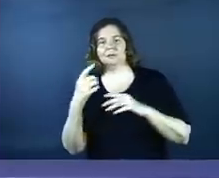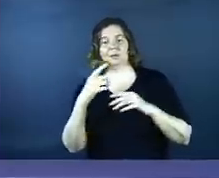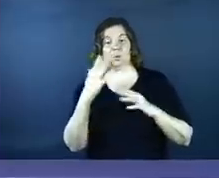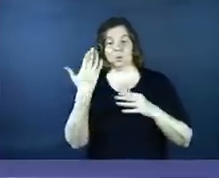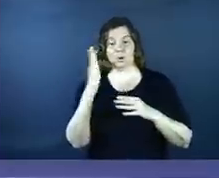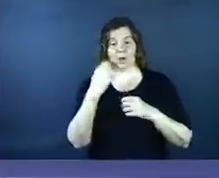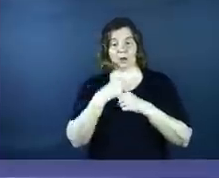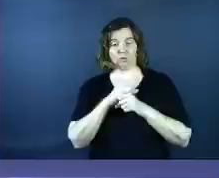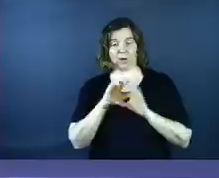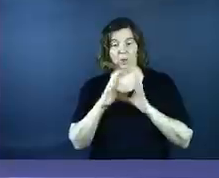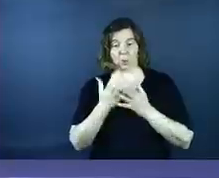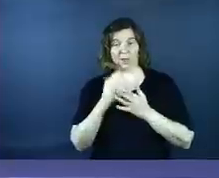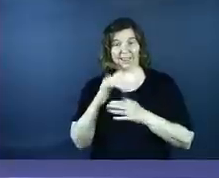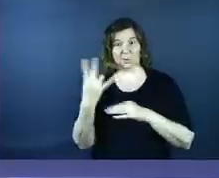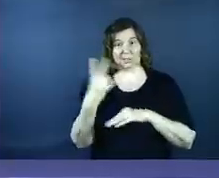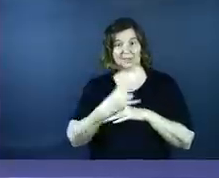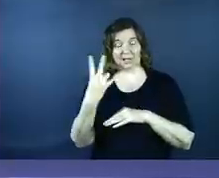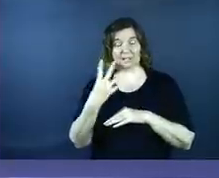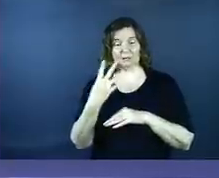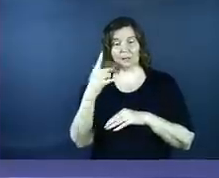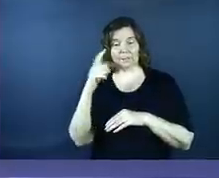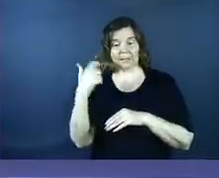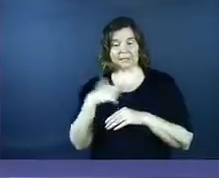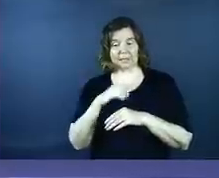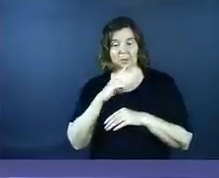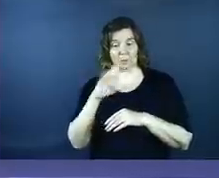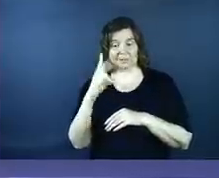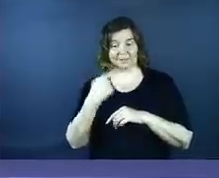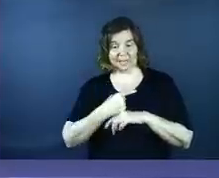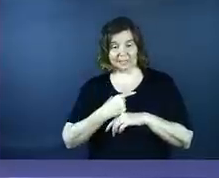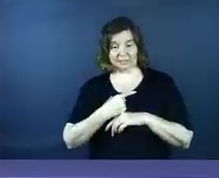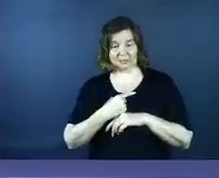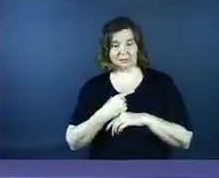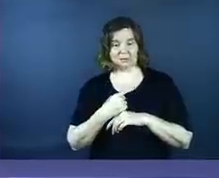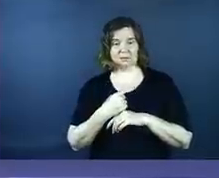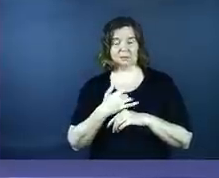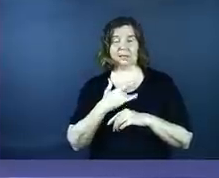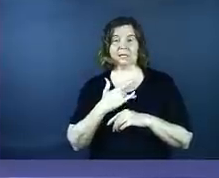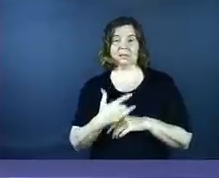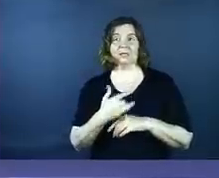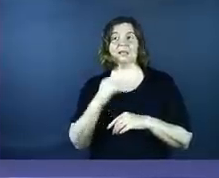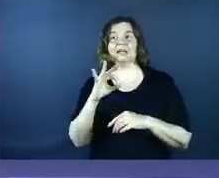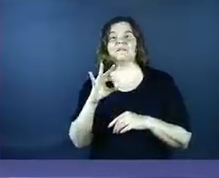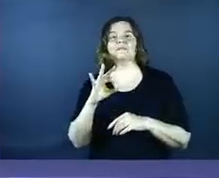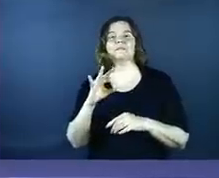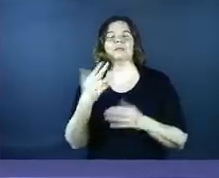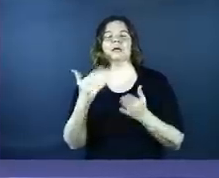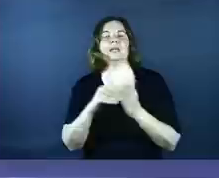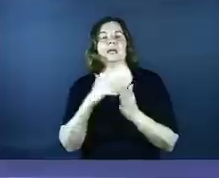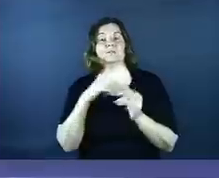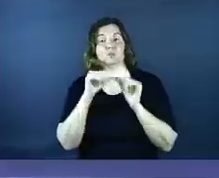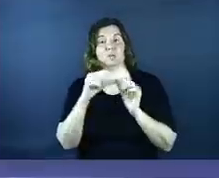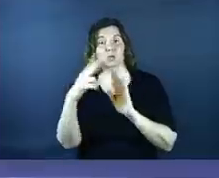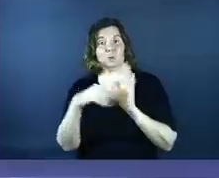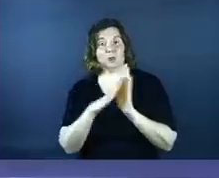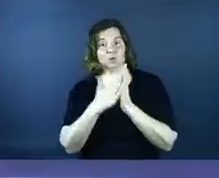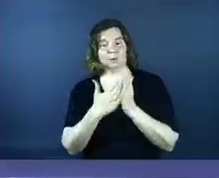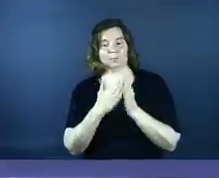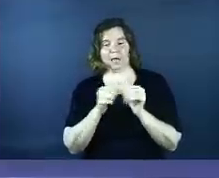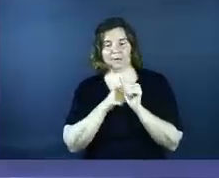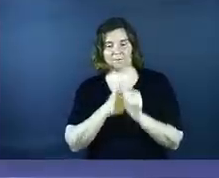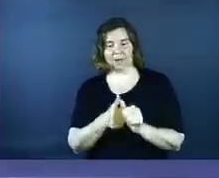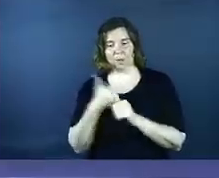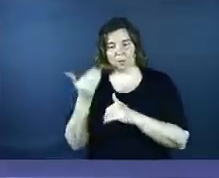in those 7 days, because it was 7 days, it would yield, if you continue to read the scripture and follow